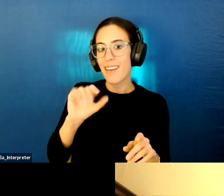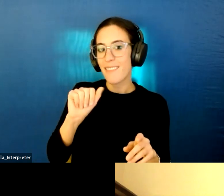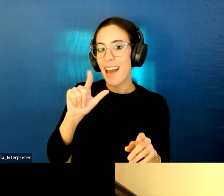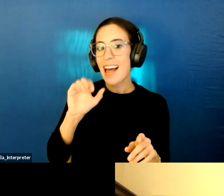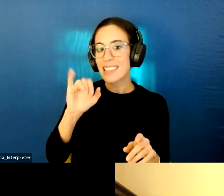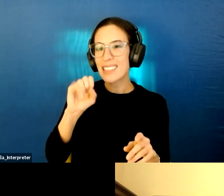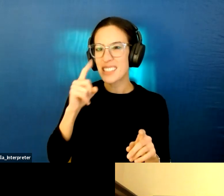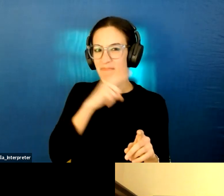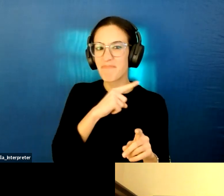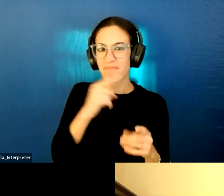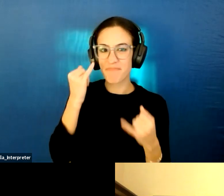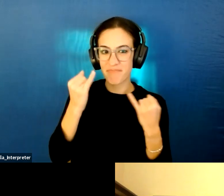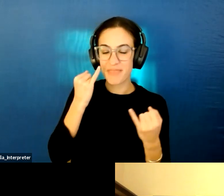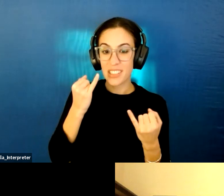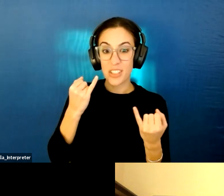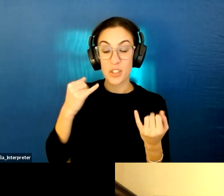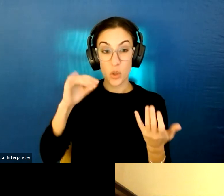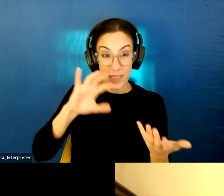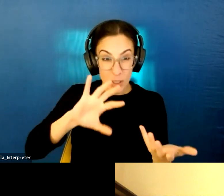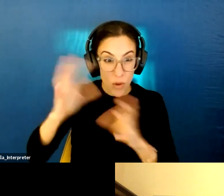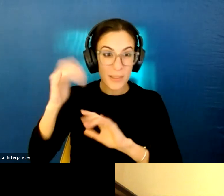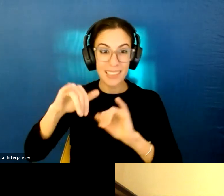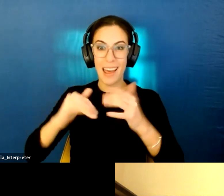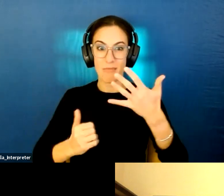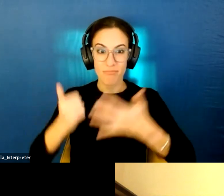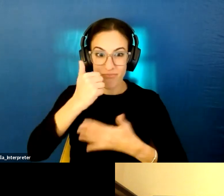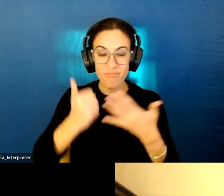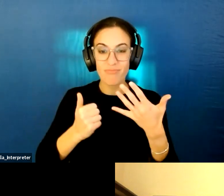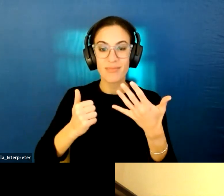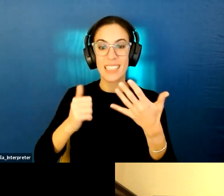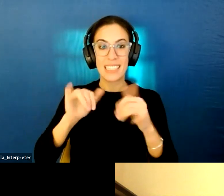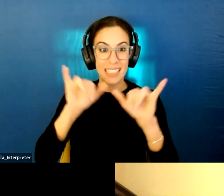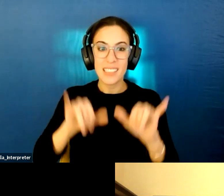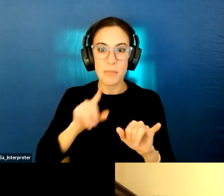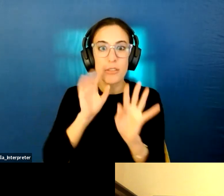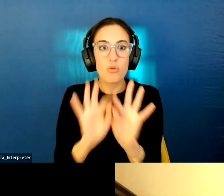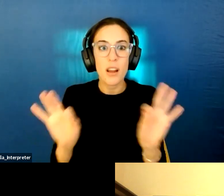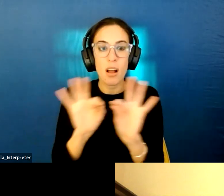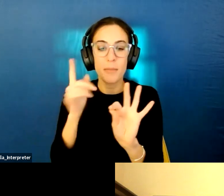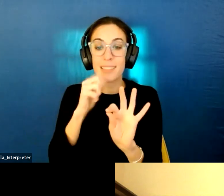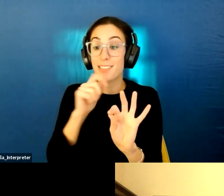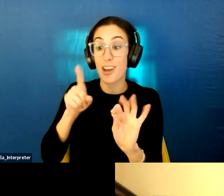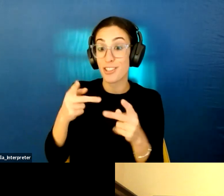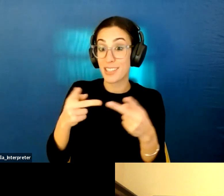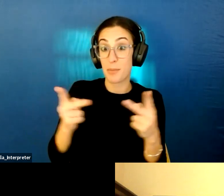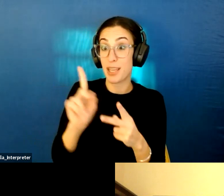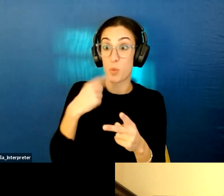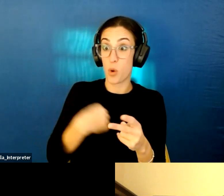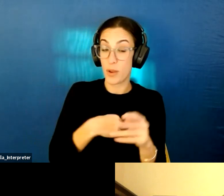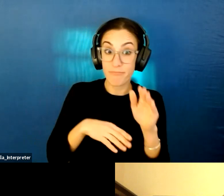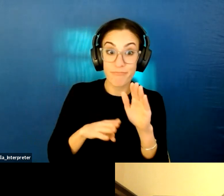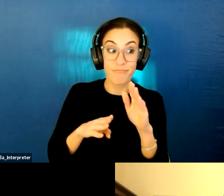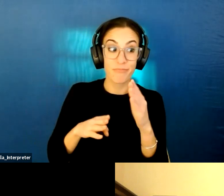disrupting education as a side of racialization is critical, because it's not just a place where we create our future by